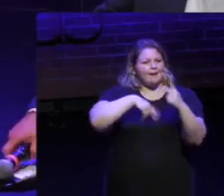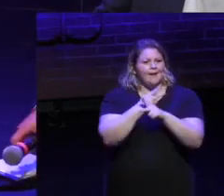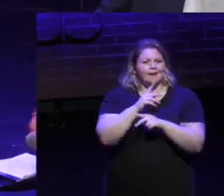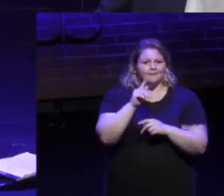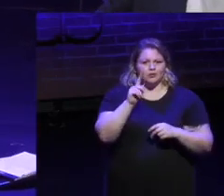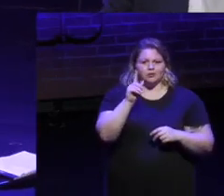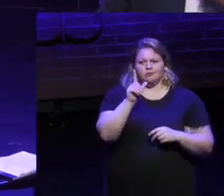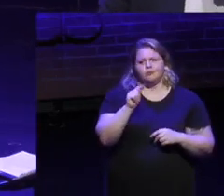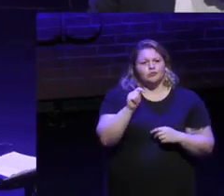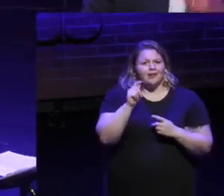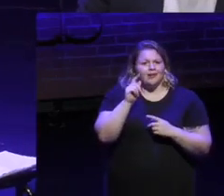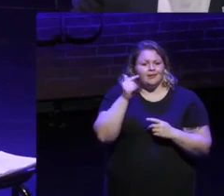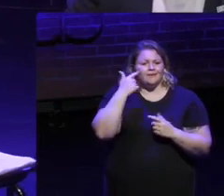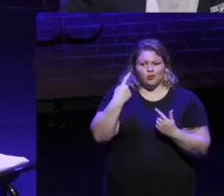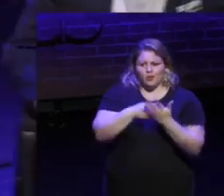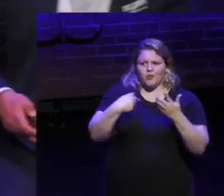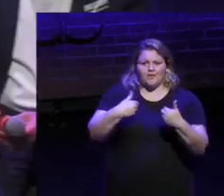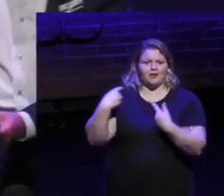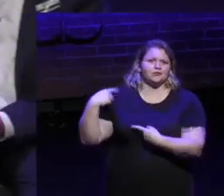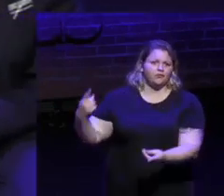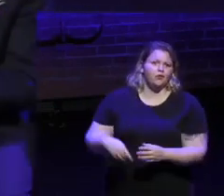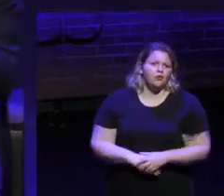for the opportunity to be here.